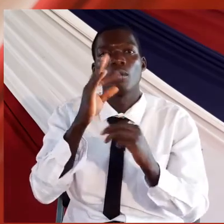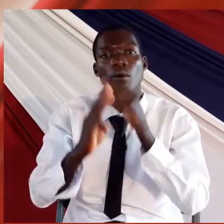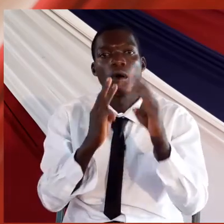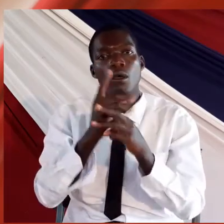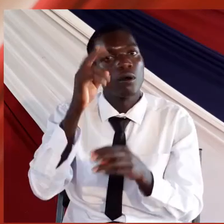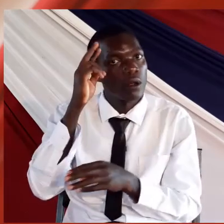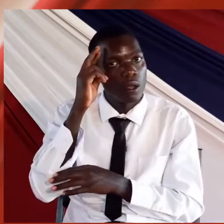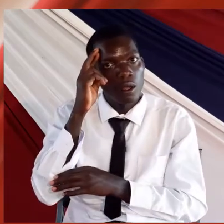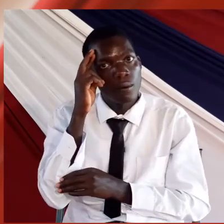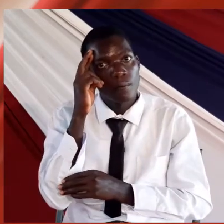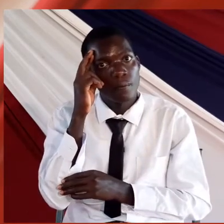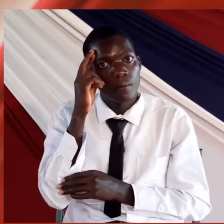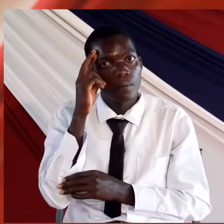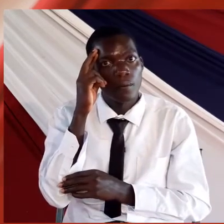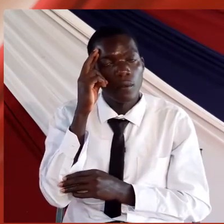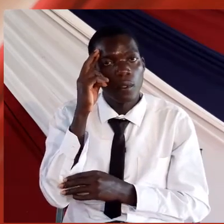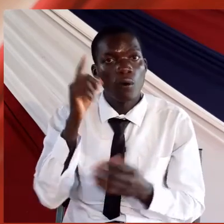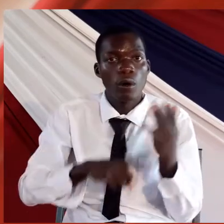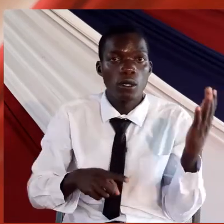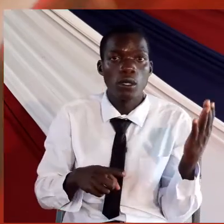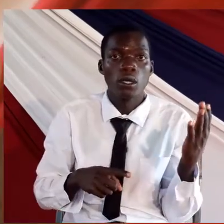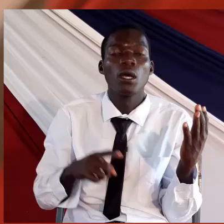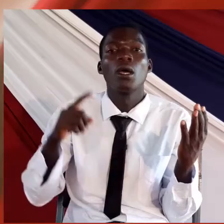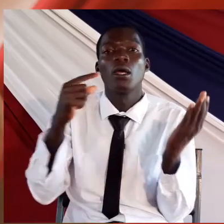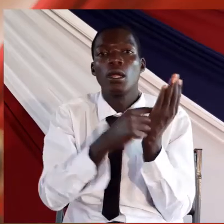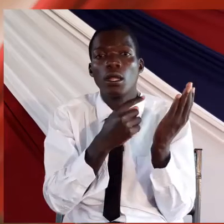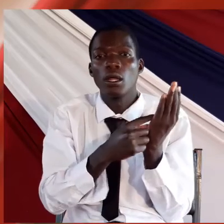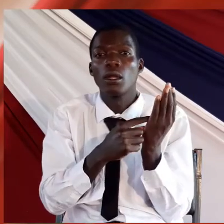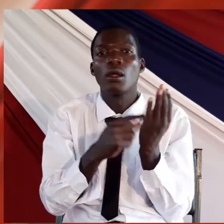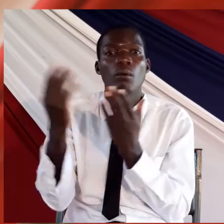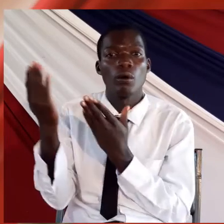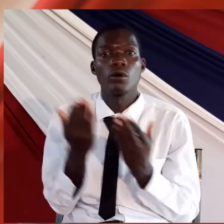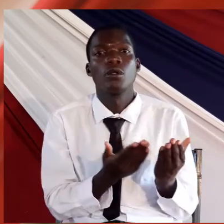you realize what Genesis holds